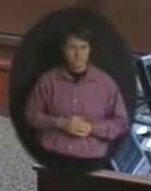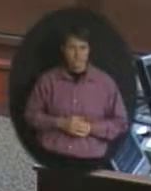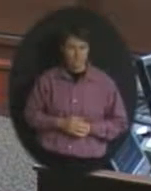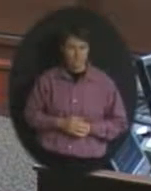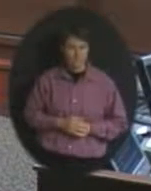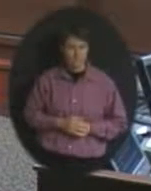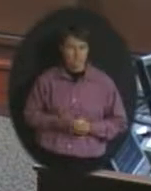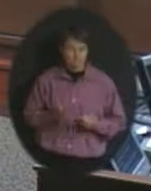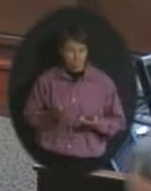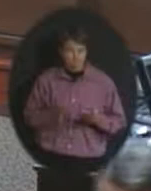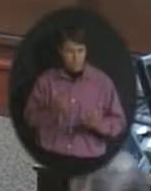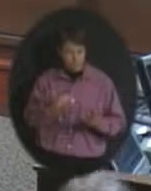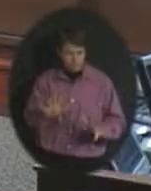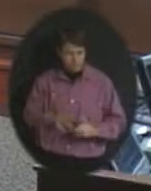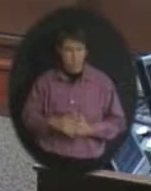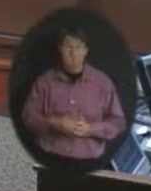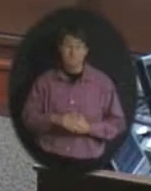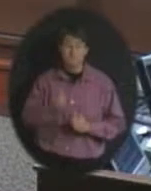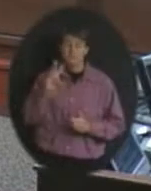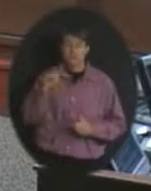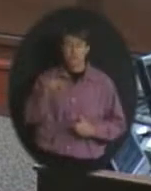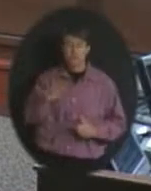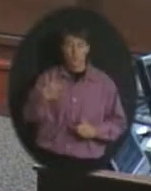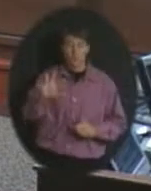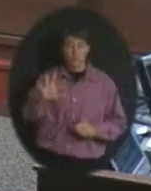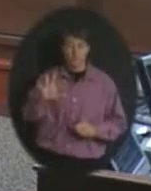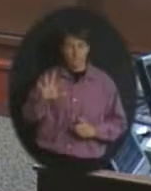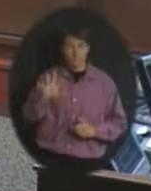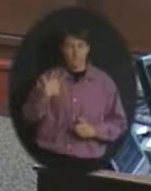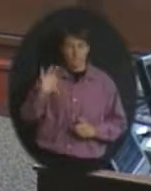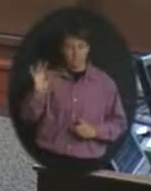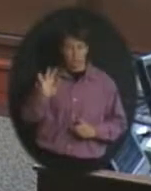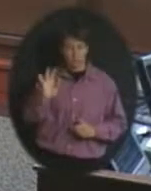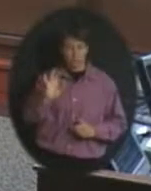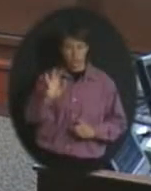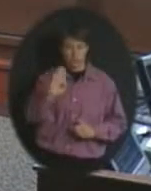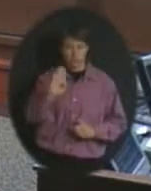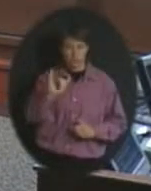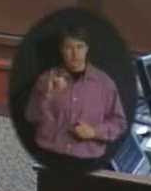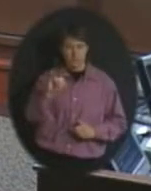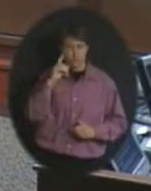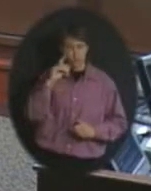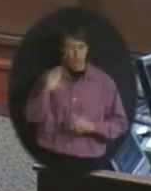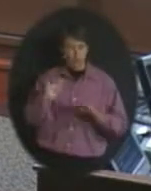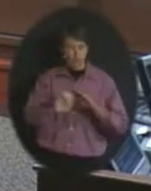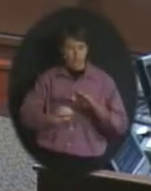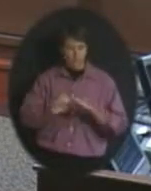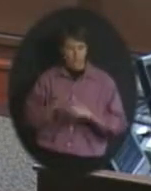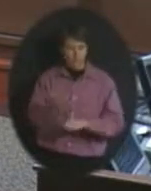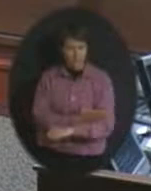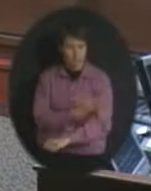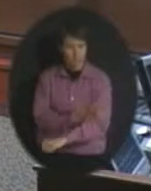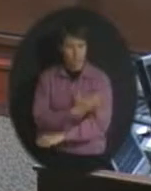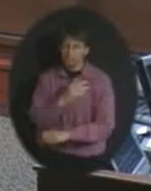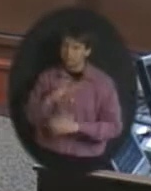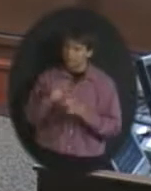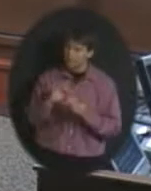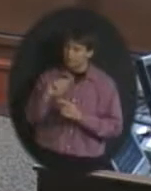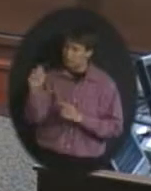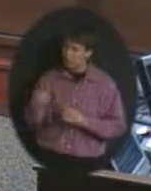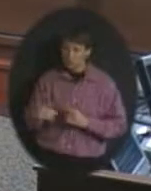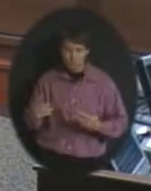Motion carries. 6.05, furniture bids for our elementary renovations. Comments or questions?